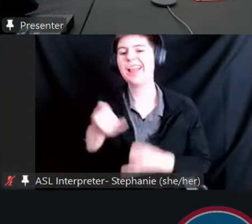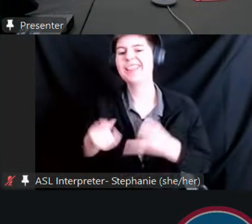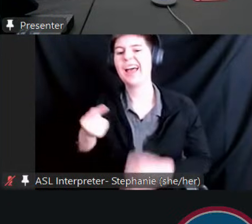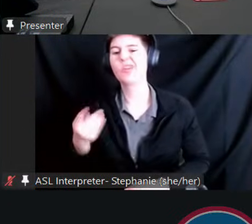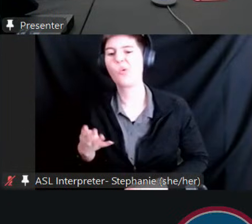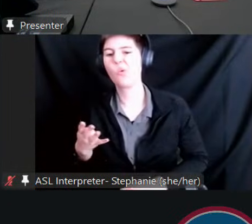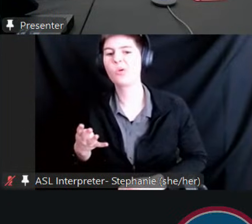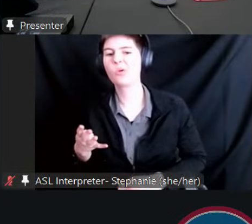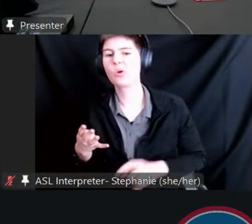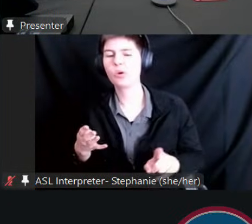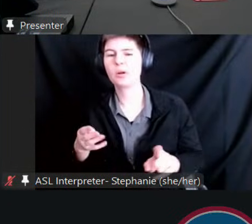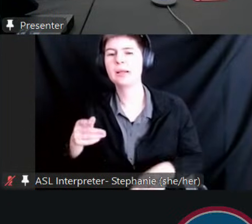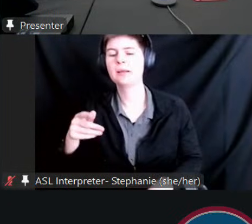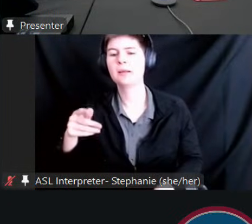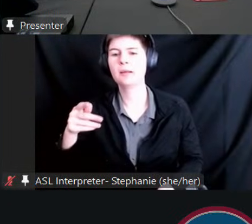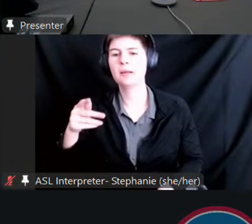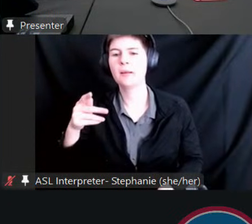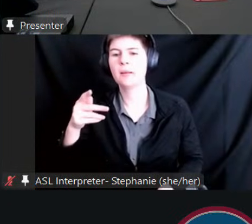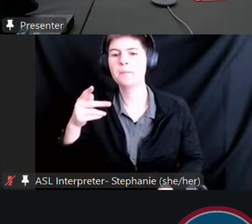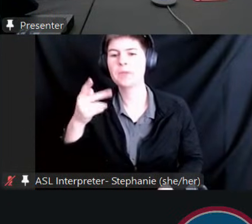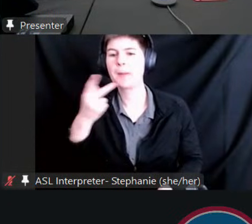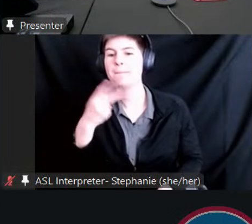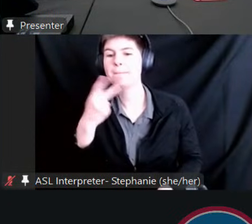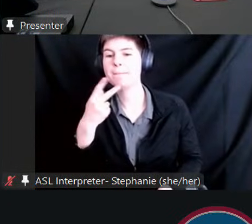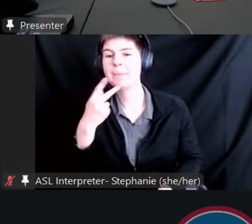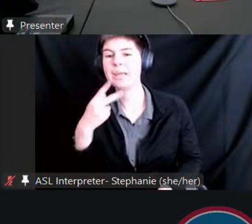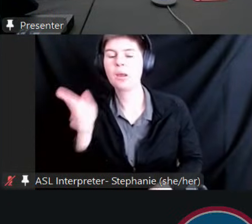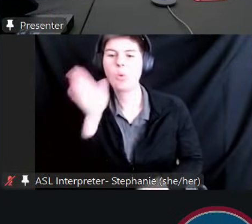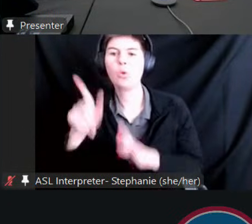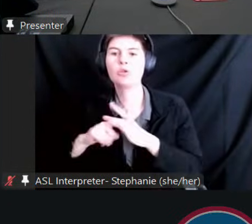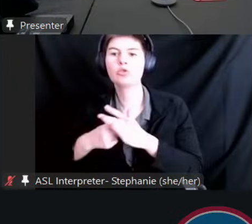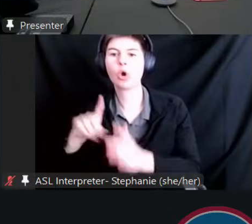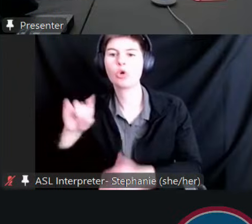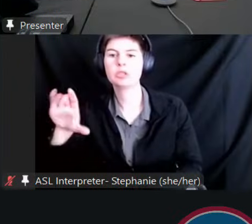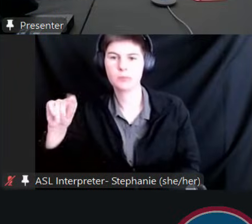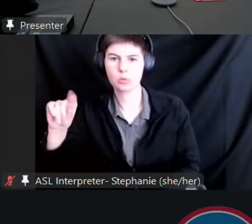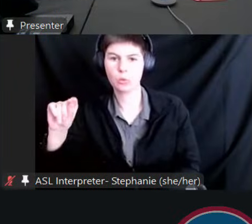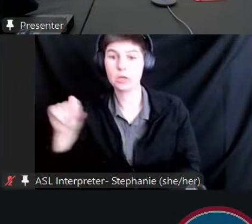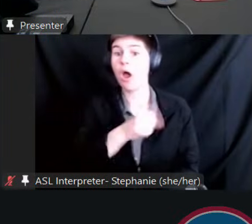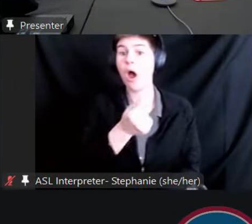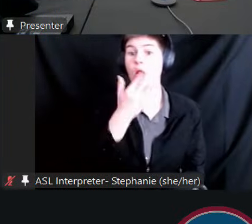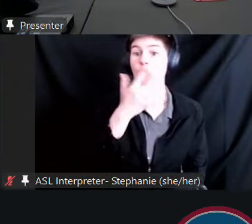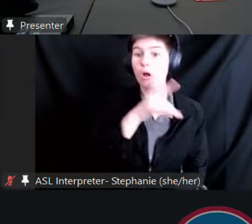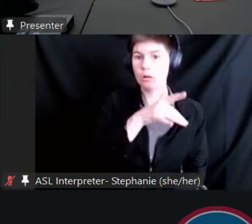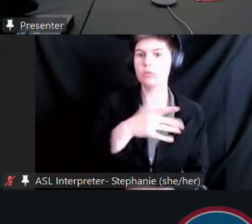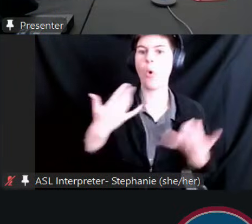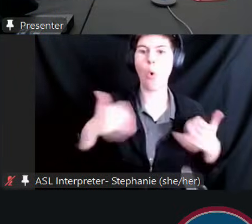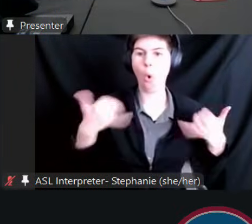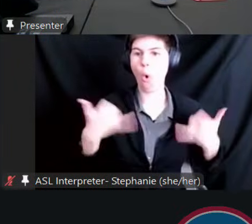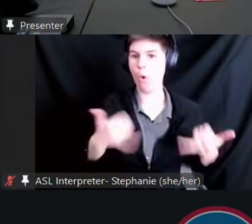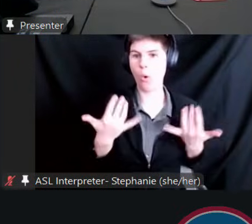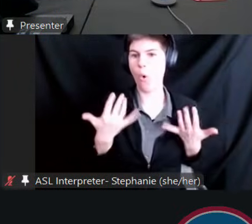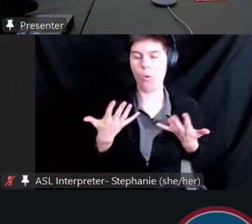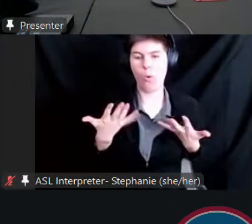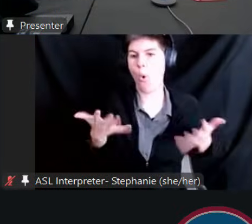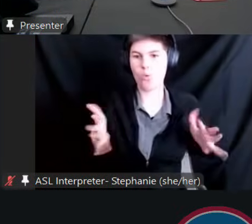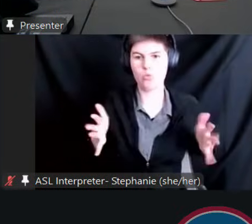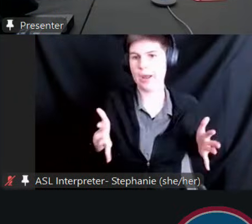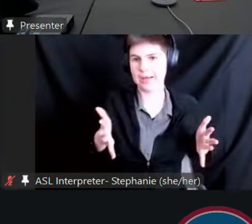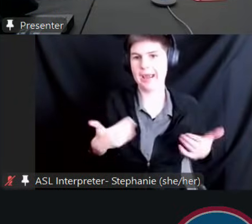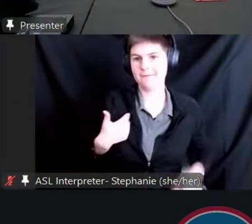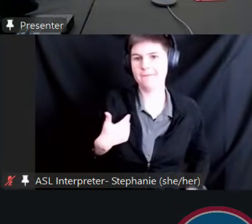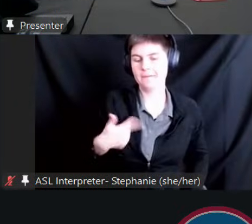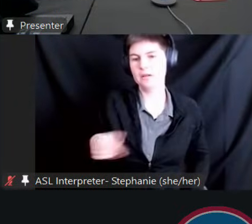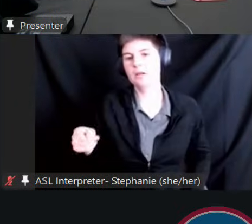in pink start December 20th. All the other colored ones are already at frequent network levels. That's great. And it's great to see that we'll